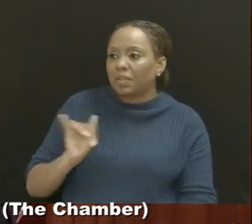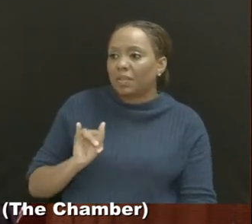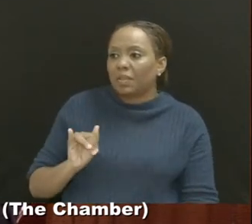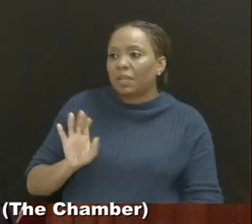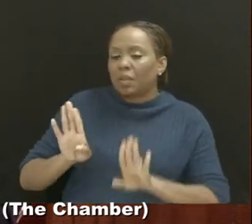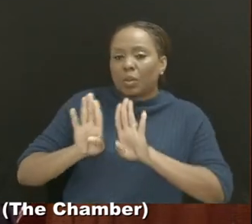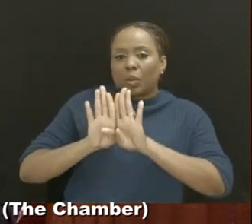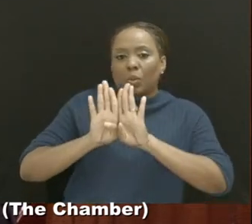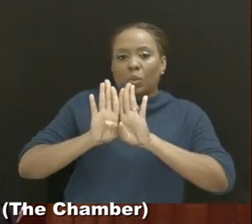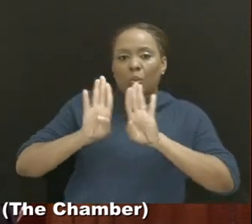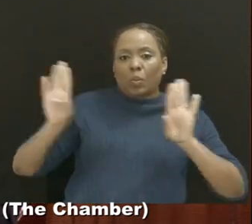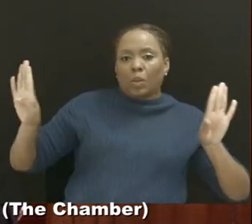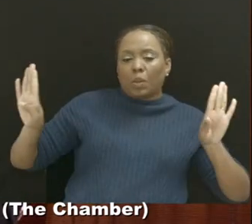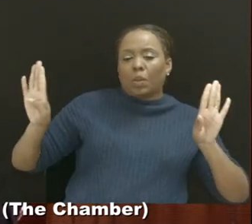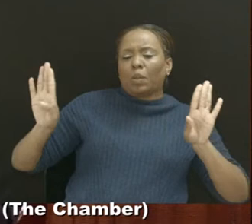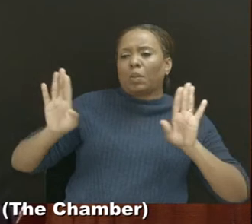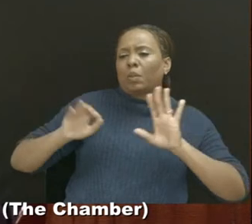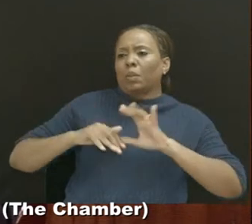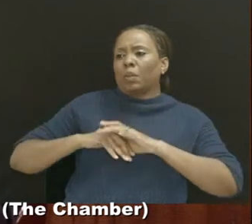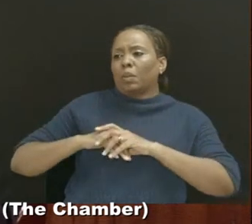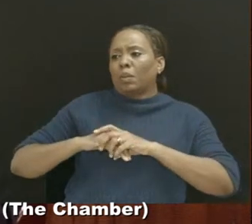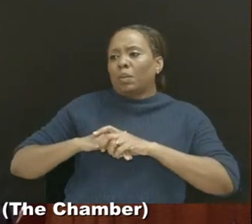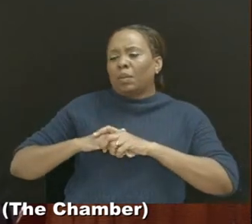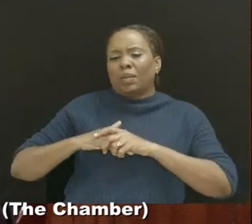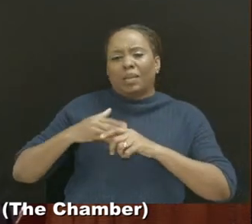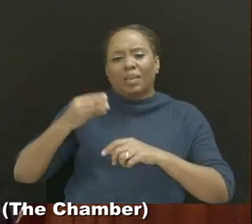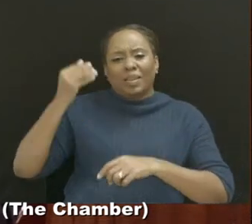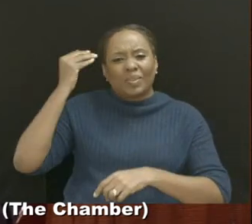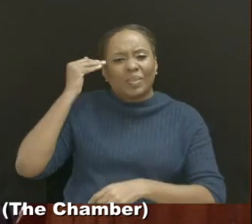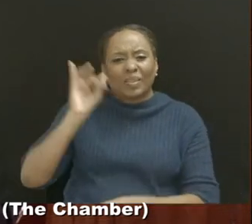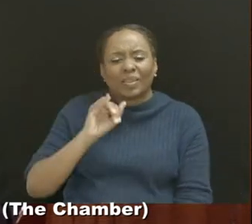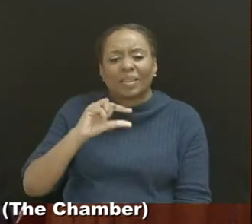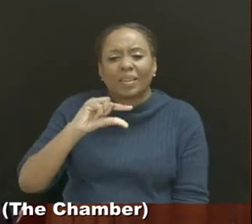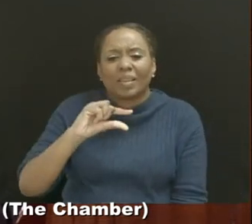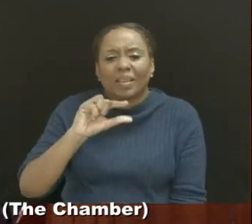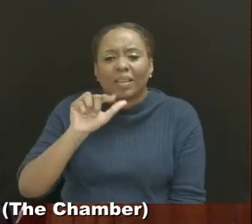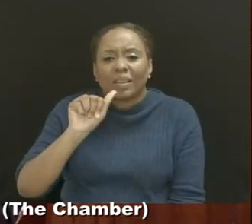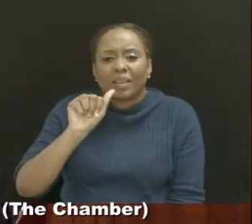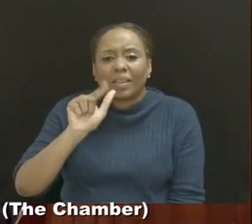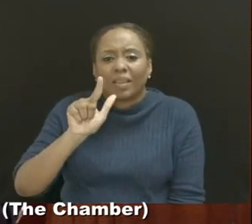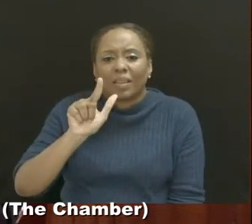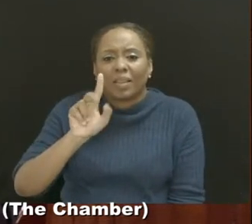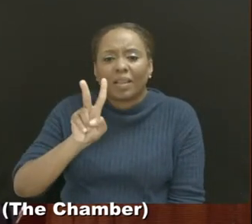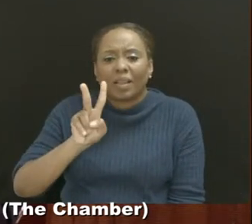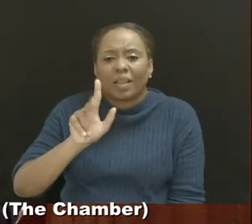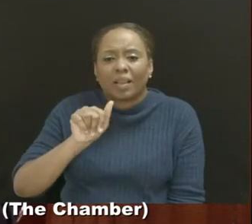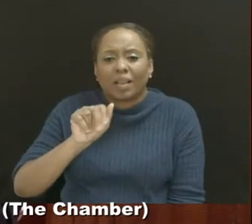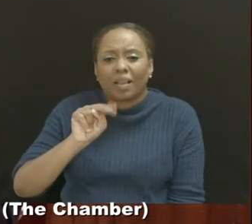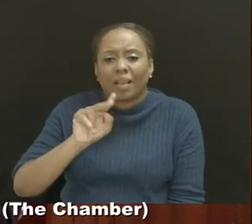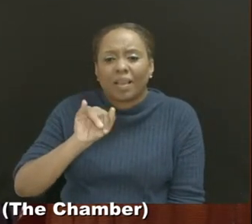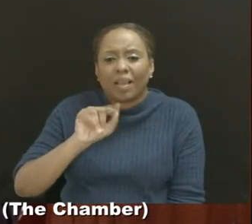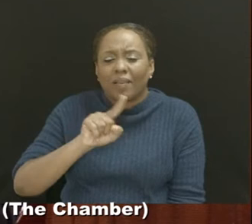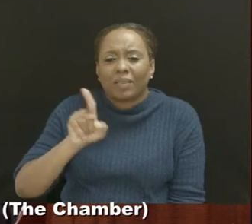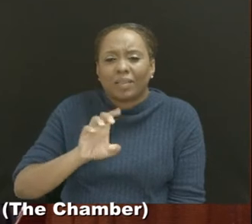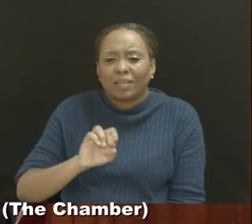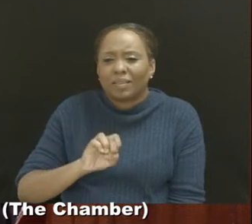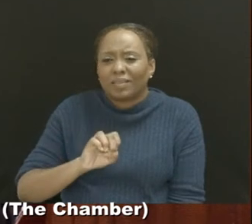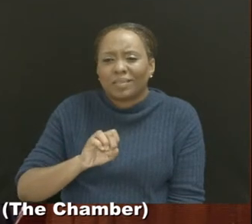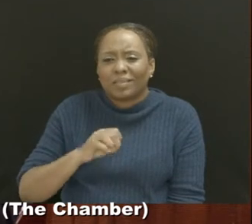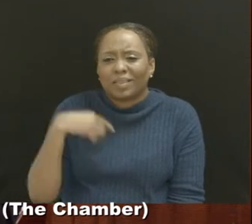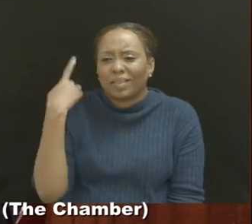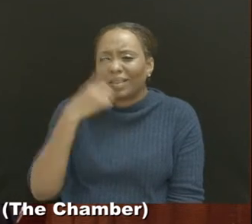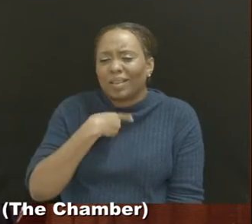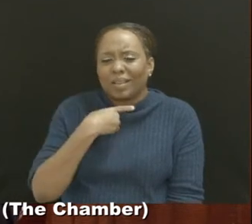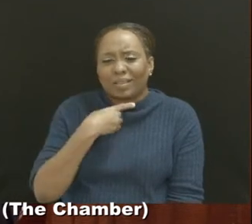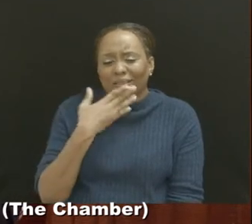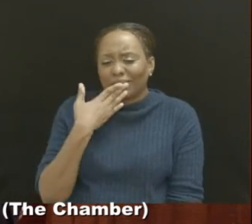and the galvanized fences. They really do make Barbados look very unsightly. Now, to